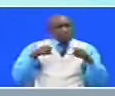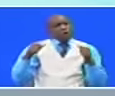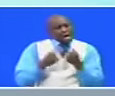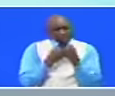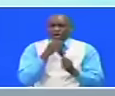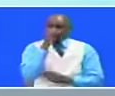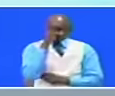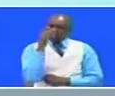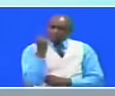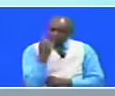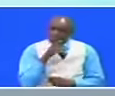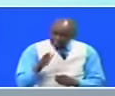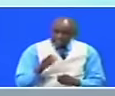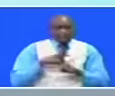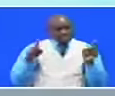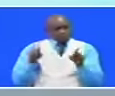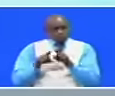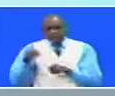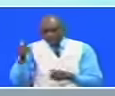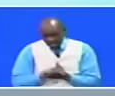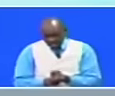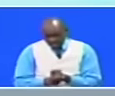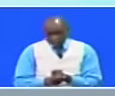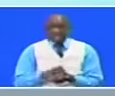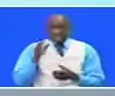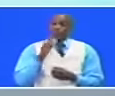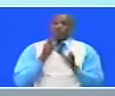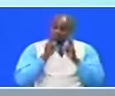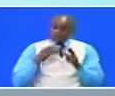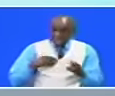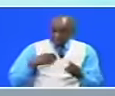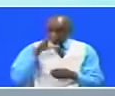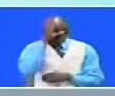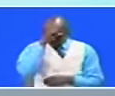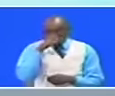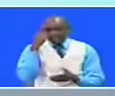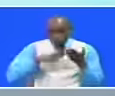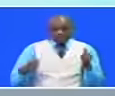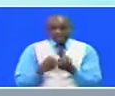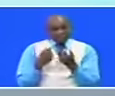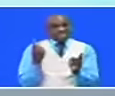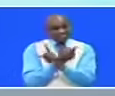ODM party, but also in other political parties. Akisa Wandera now reports on what happened in the counties.